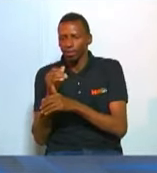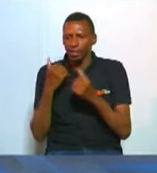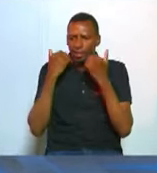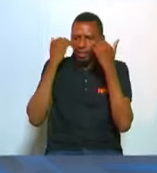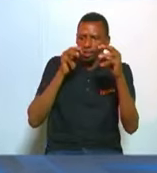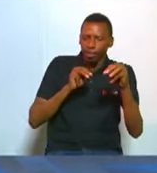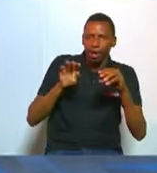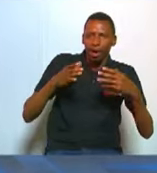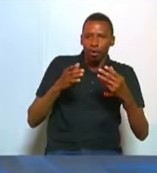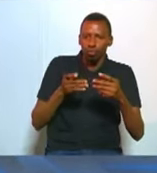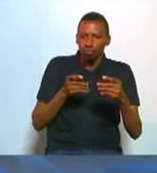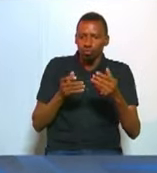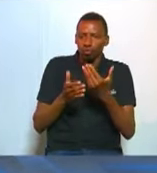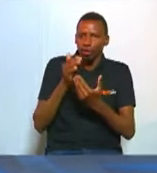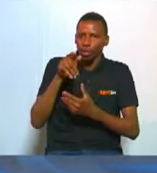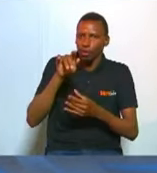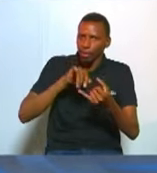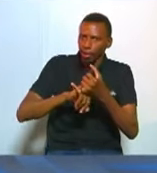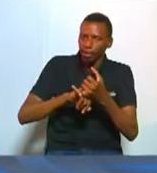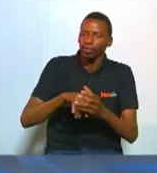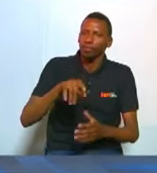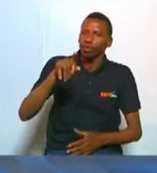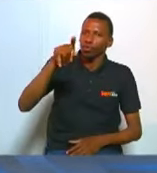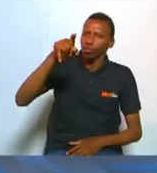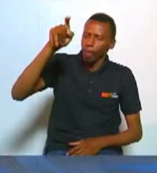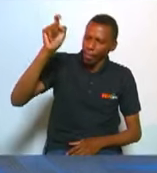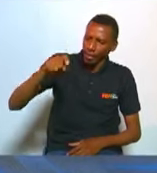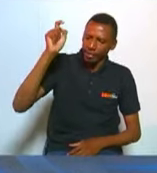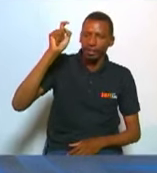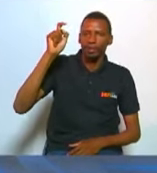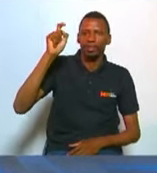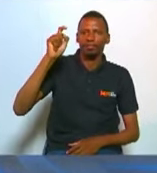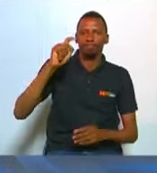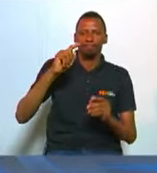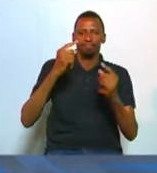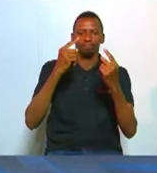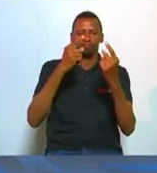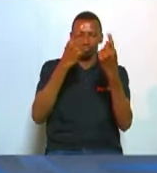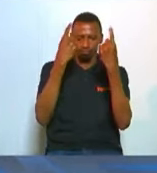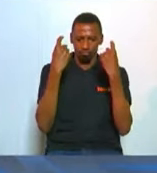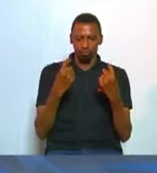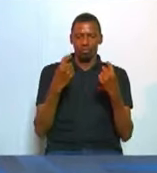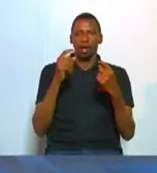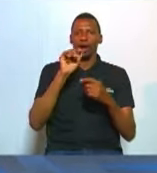marriage. You have to test me from the Word of God.